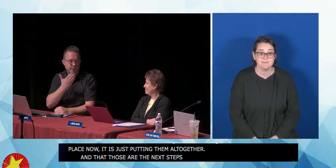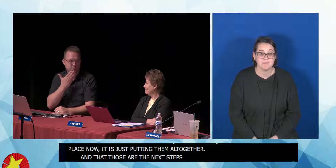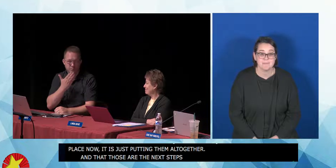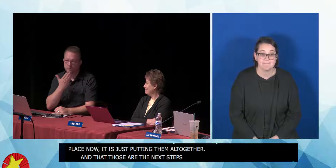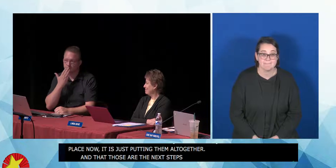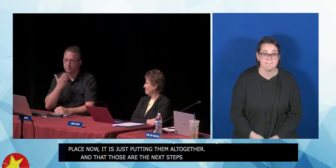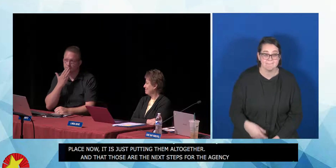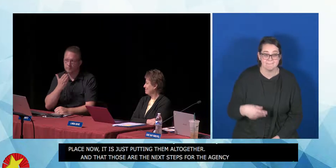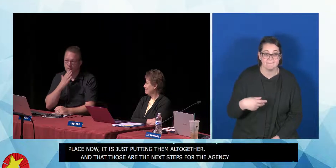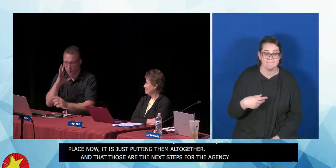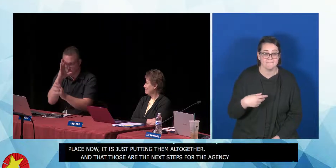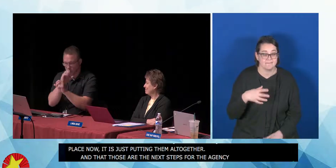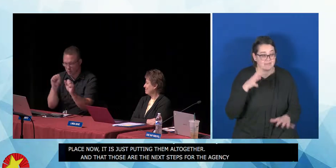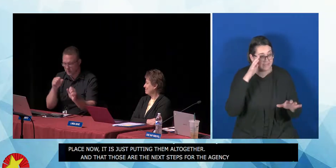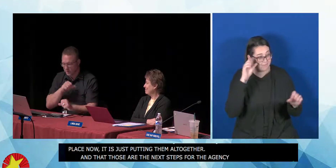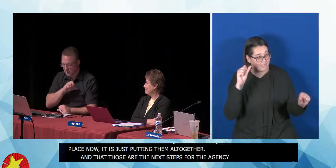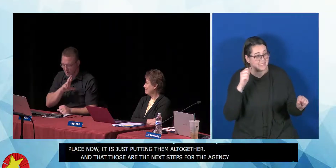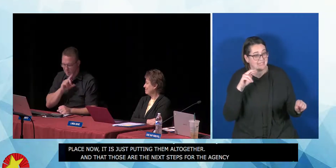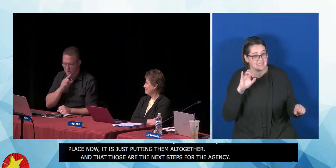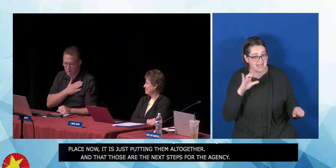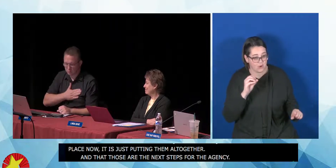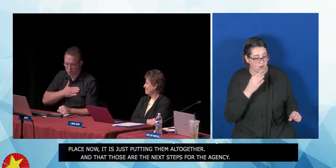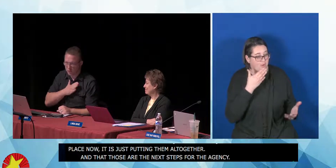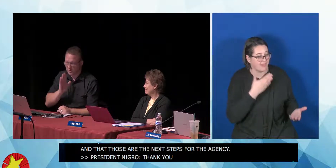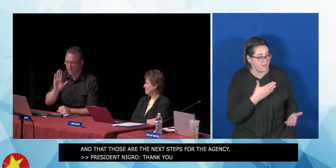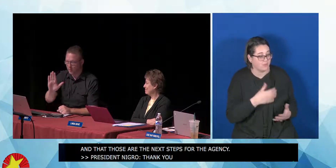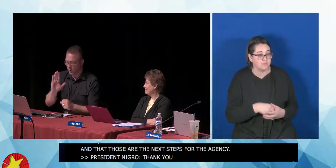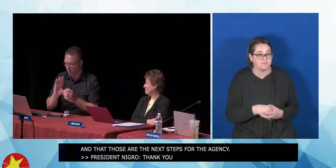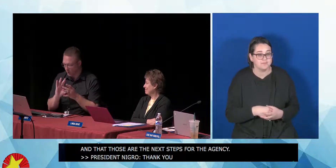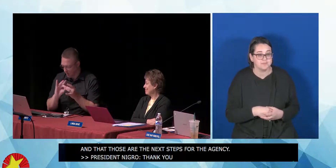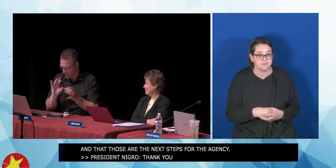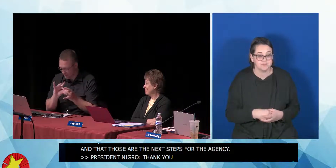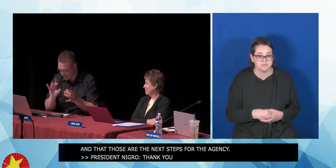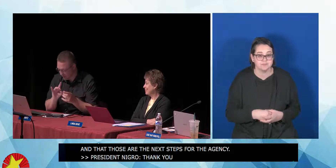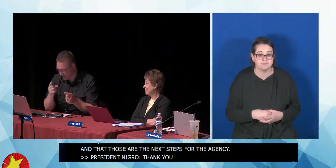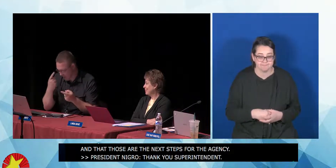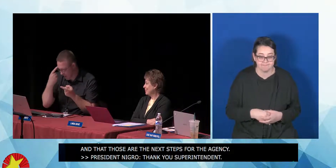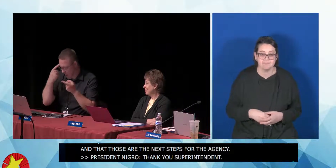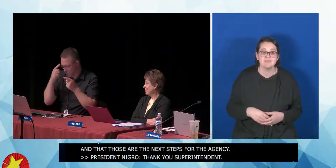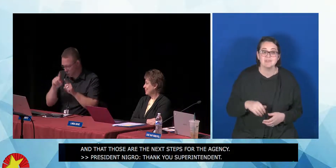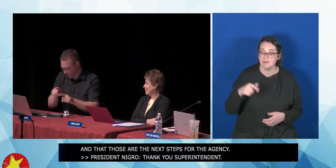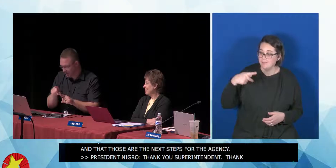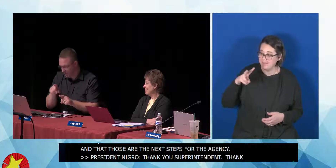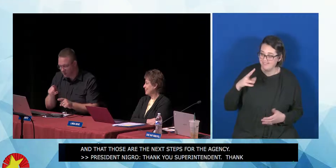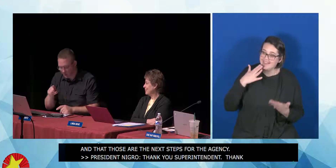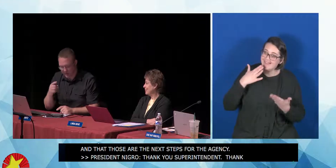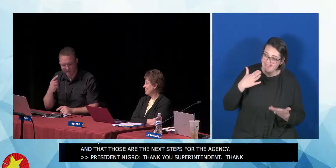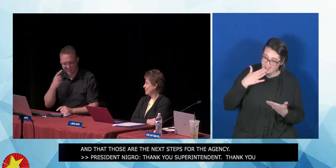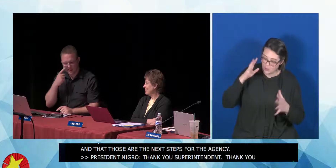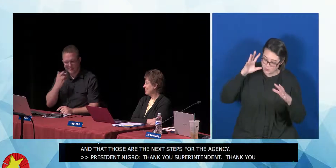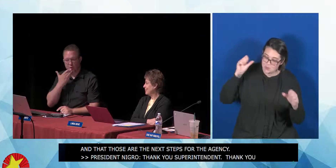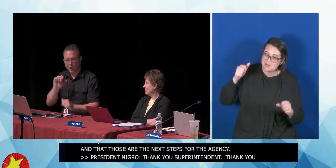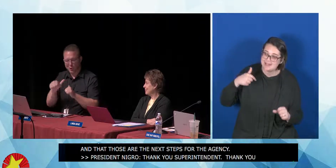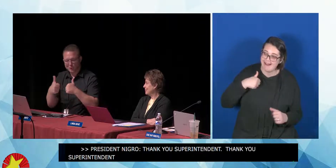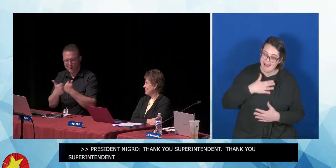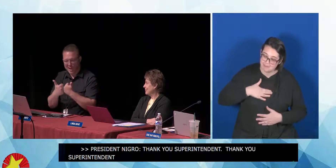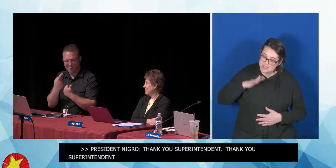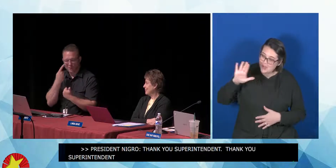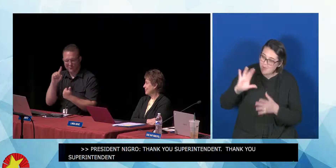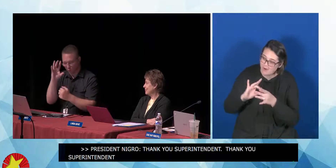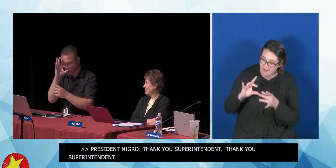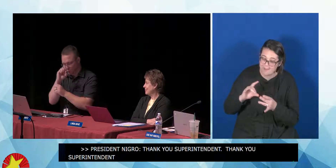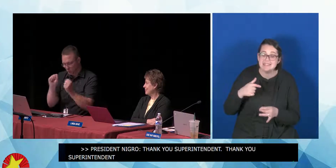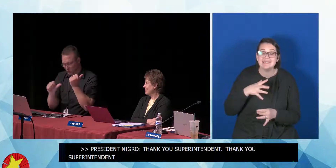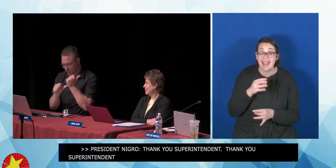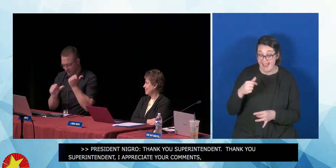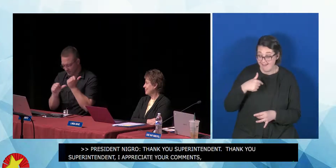Thank you, Superintendent. Thank you, Superintendent. I appreciate your comments, and I agree with